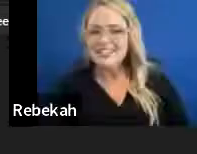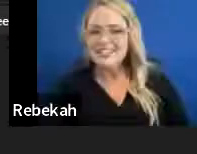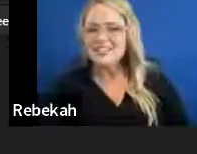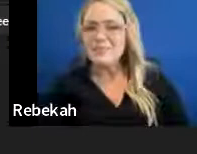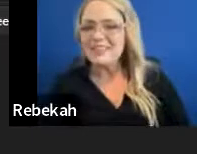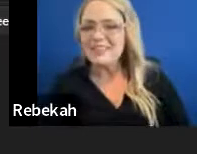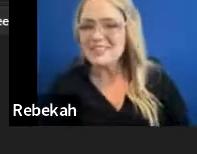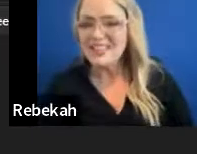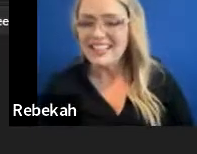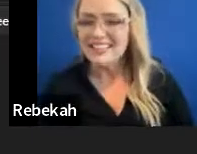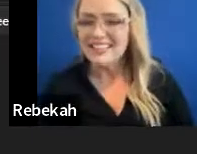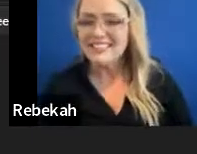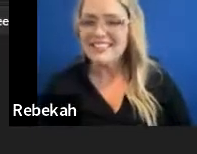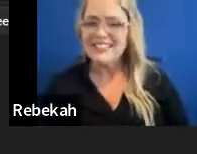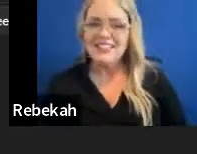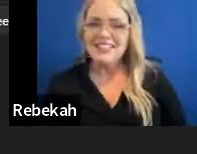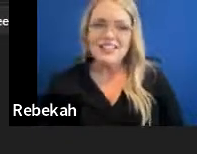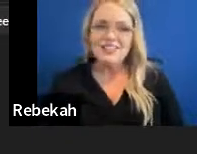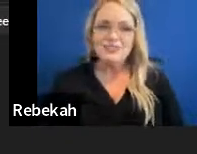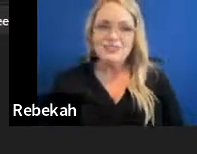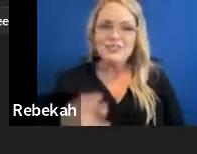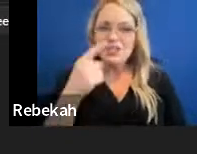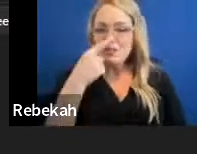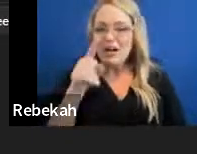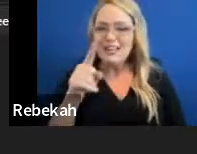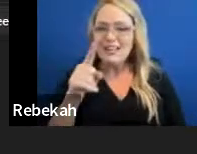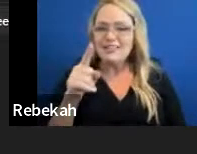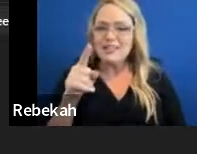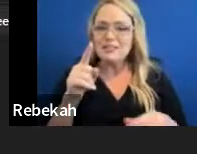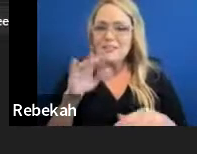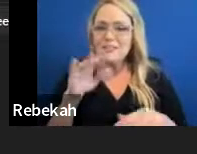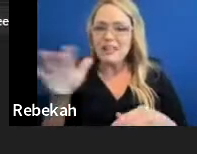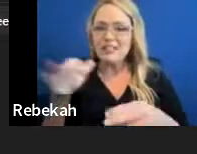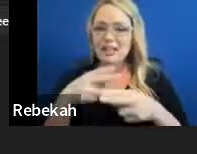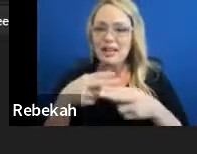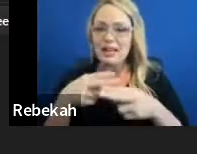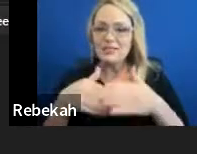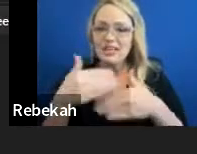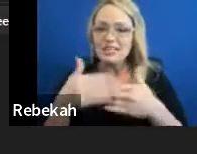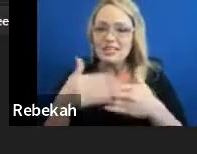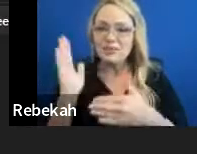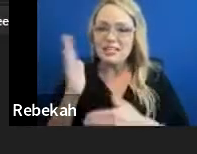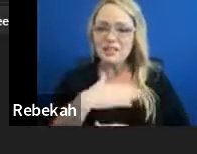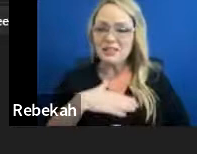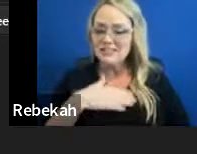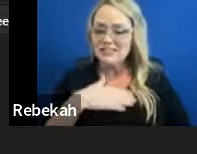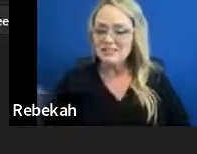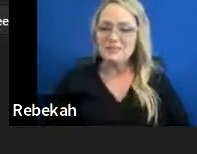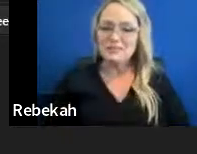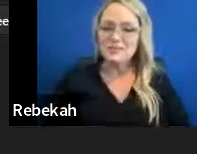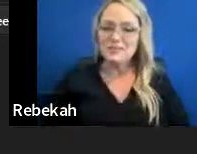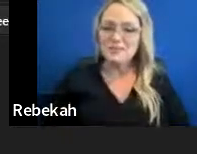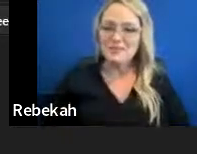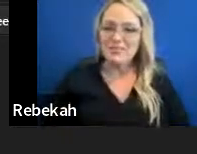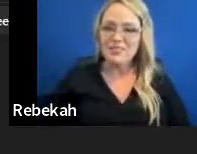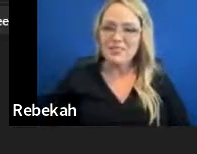Hi there, this is Rebecca speaking. Do you mind spelling the name of the next presenter, please?